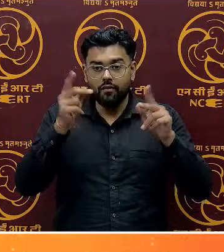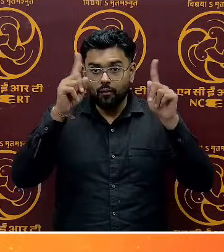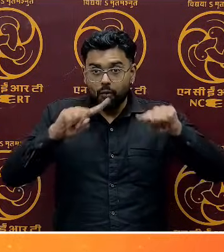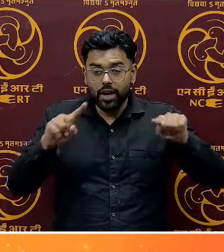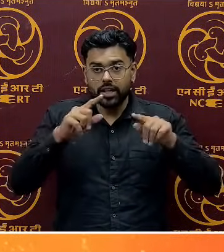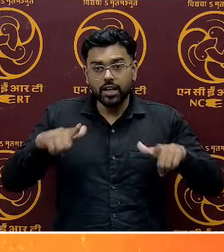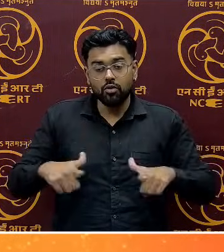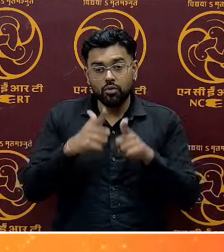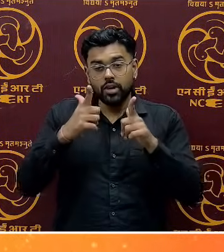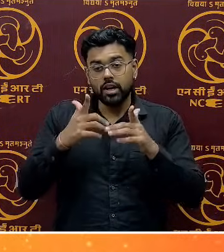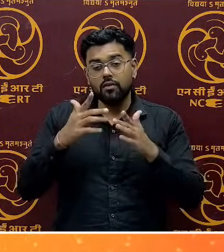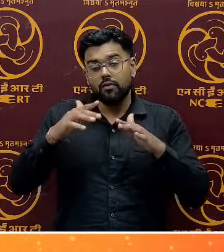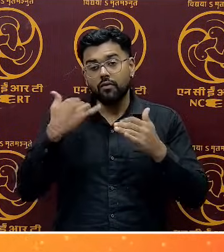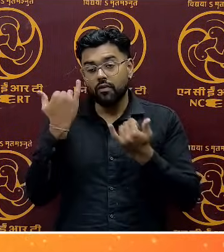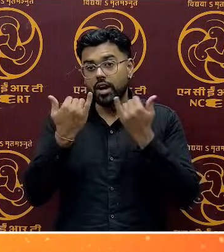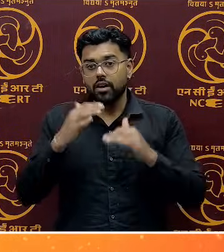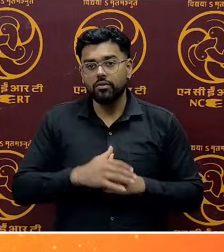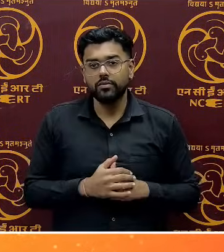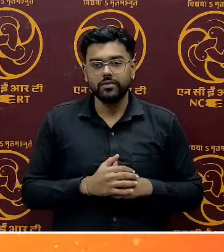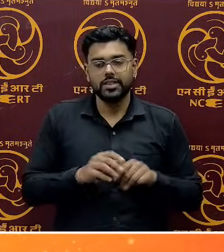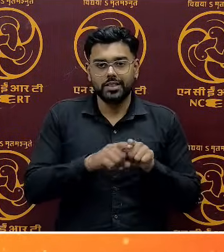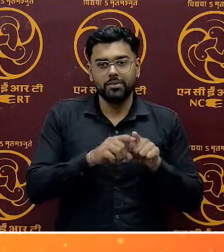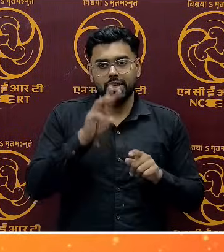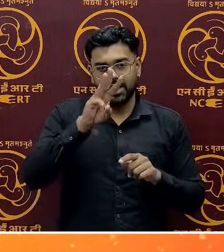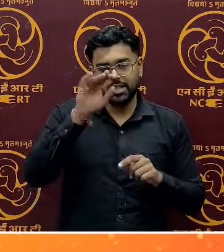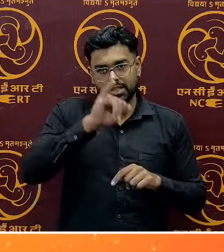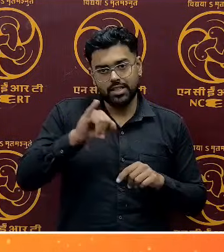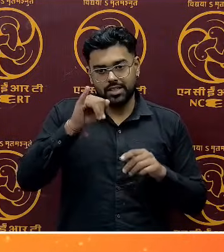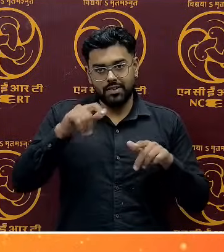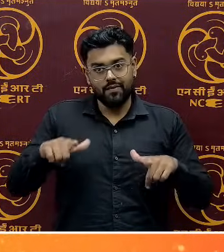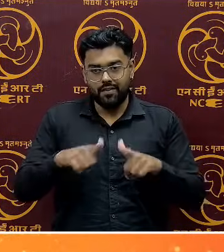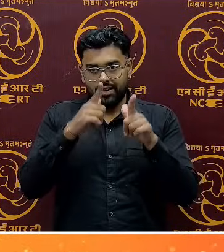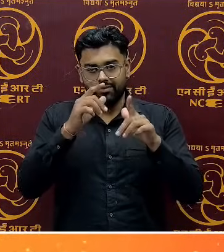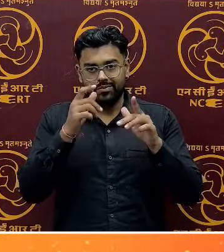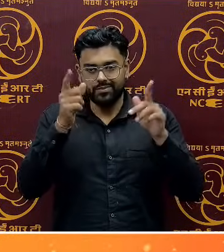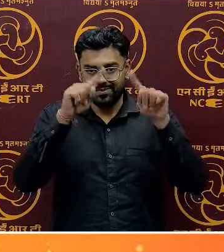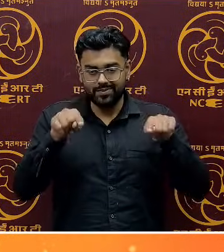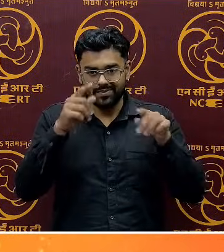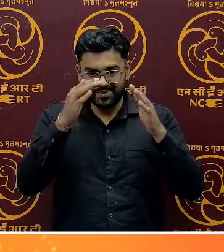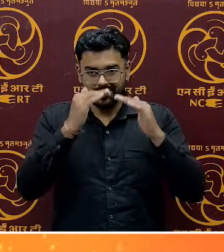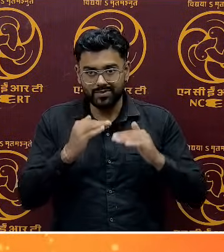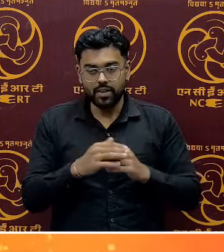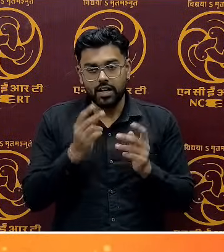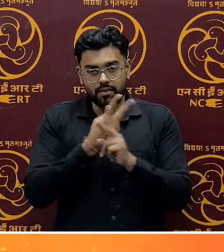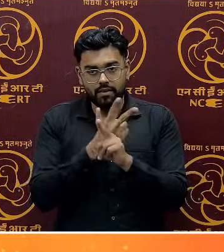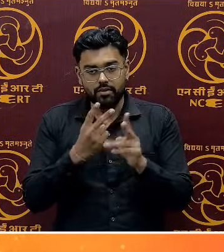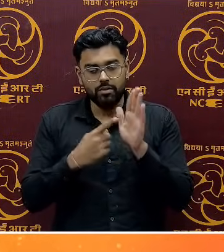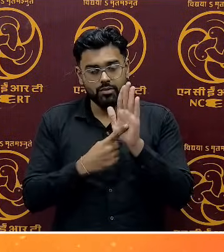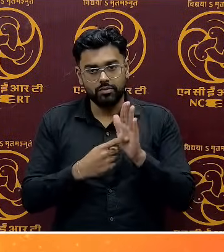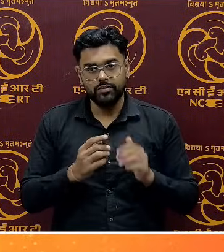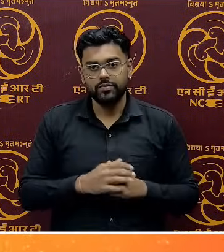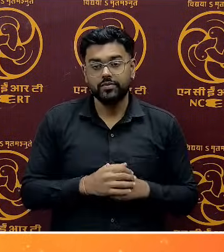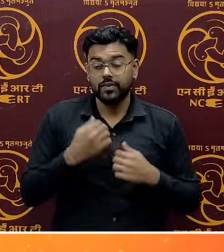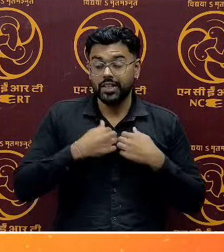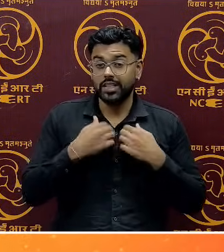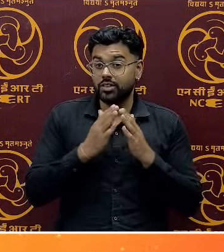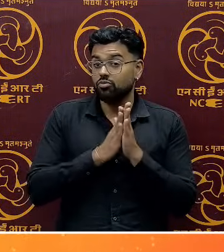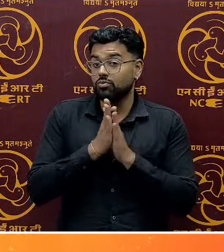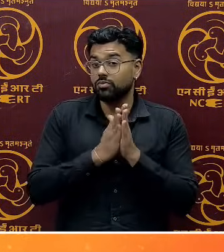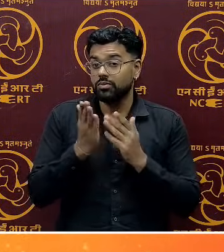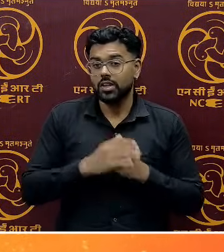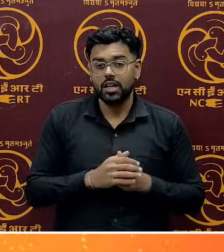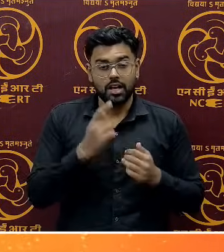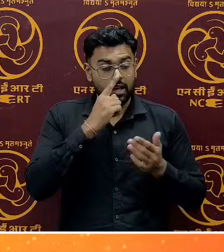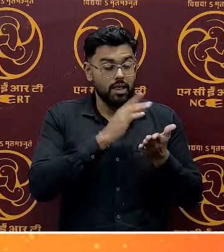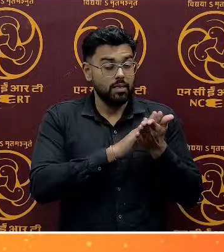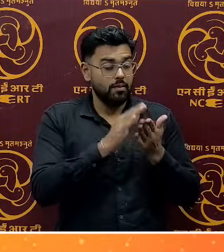factor tree. Make factor tree of 36 to write the prime factorization in different ways. The interesting part here is,